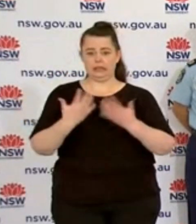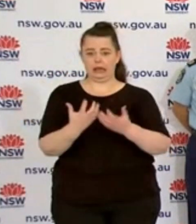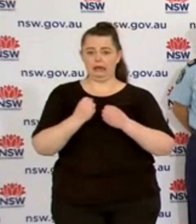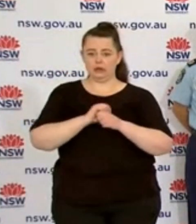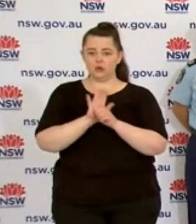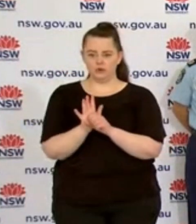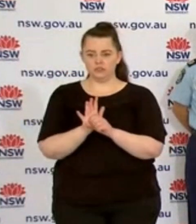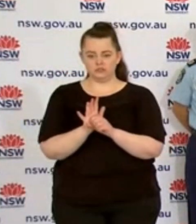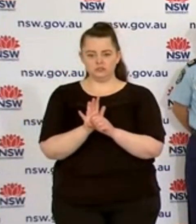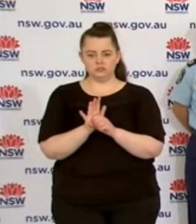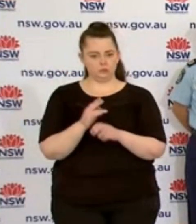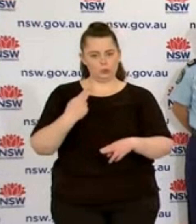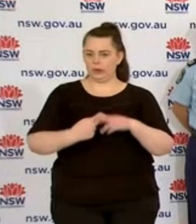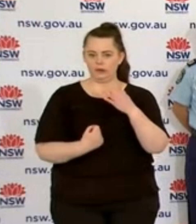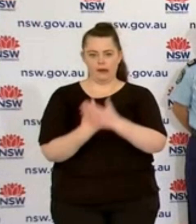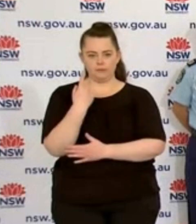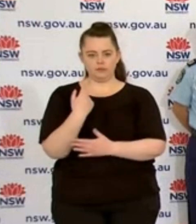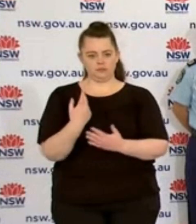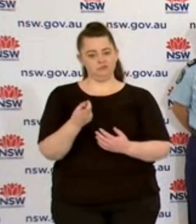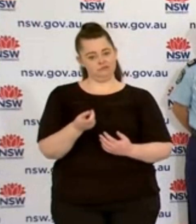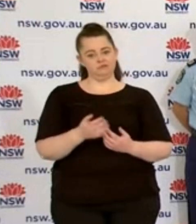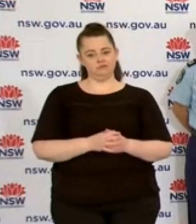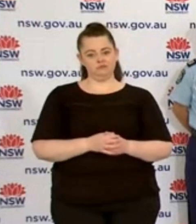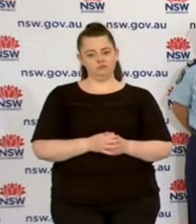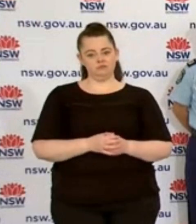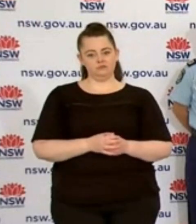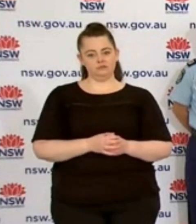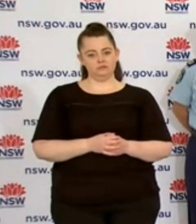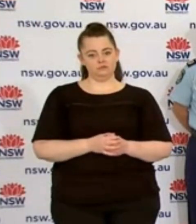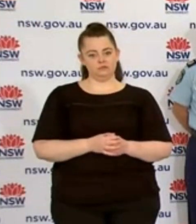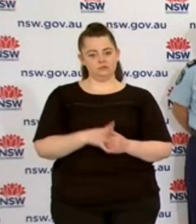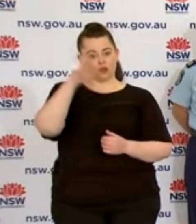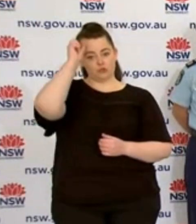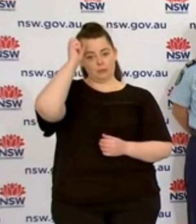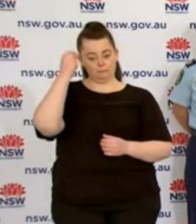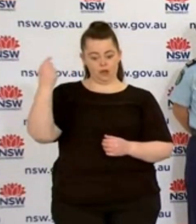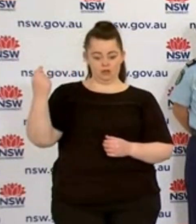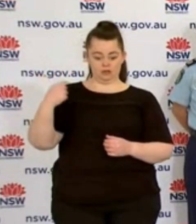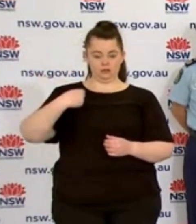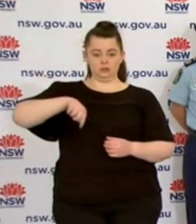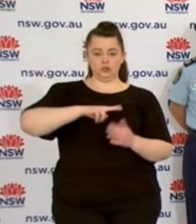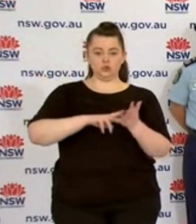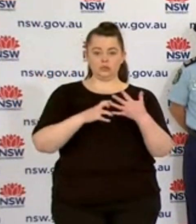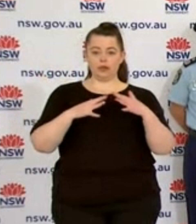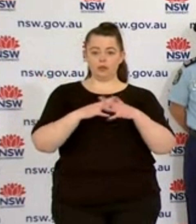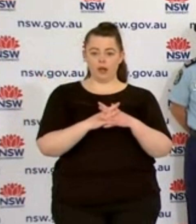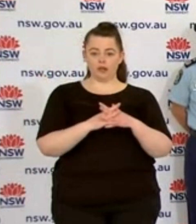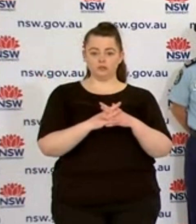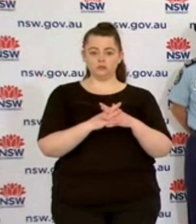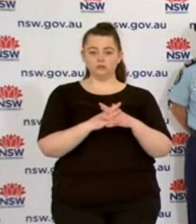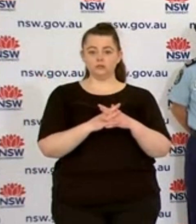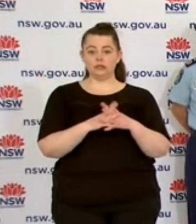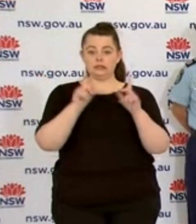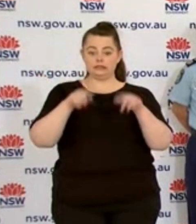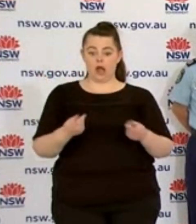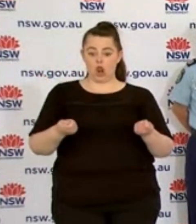thousands of cases a day. Now, I remind people, when we went into lockdown, we had 11 cases with 17 cases overnight. That was the number